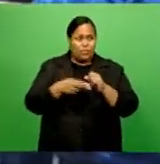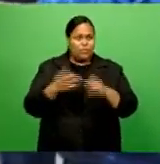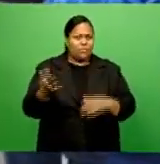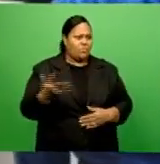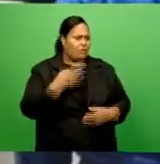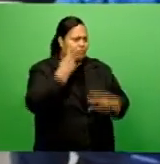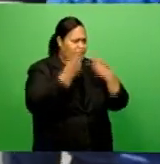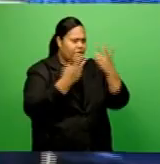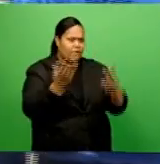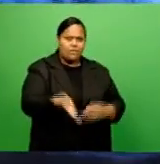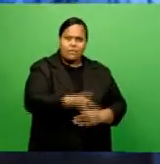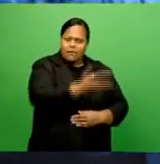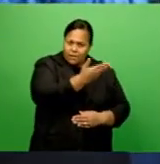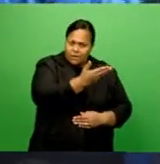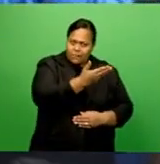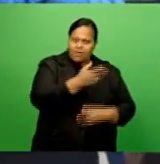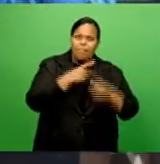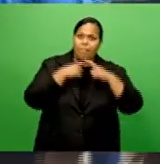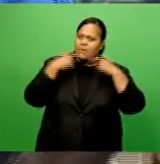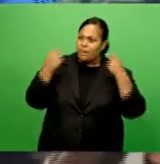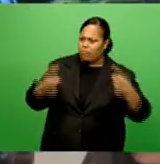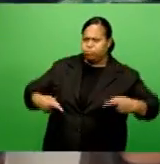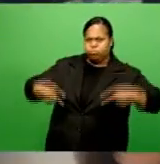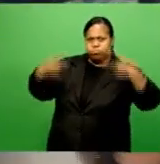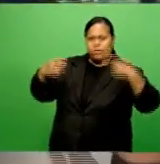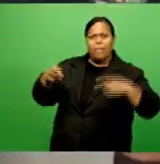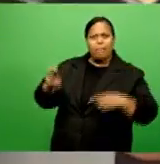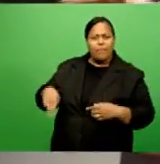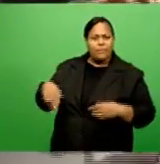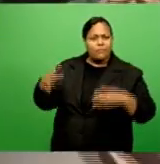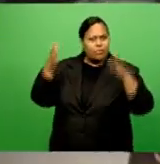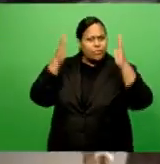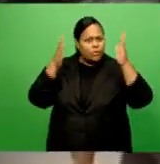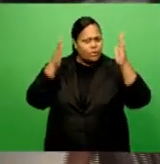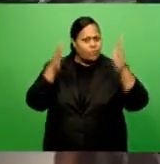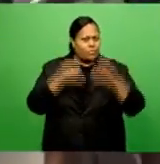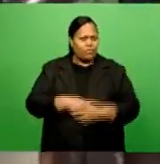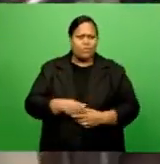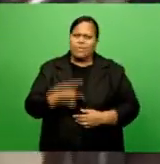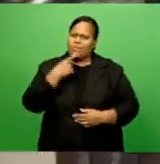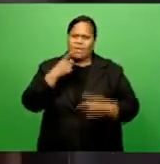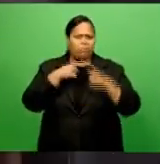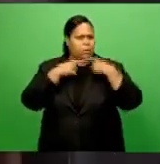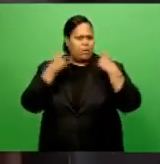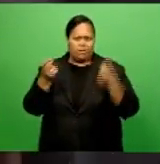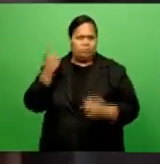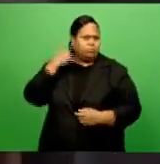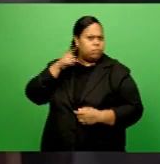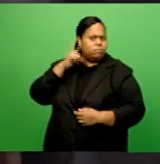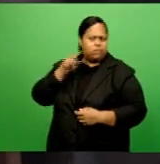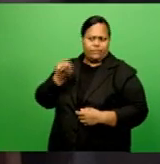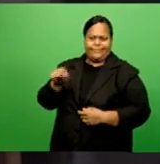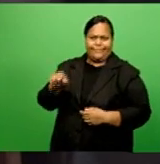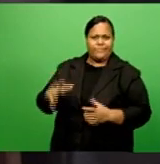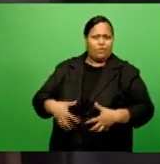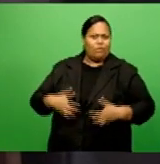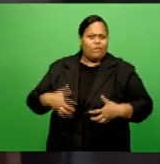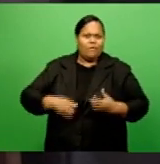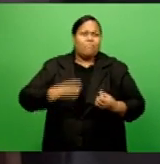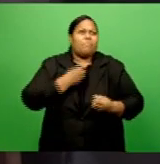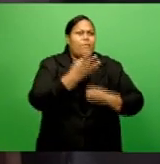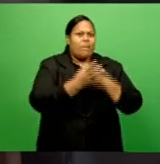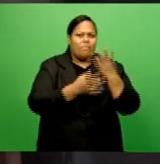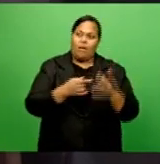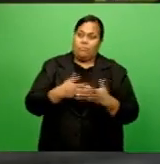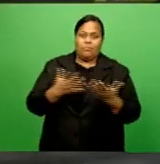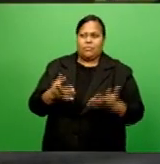the church members and the pastor. The members are claiming that the pastor disregards their requests and grievances and has threatened them